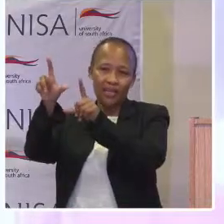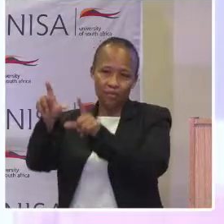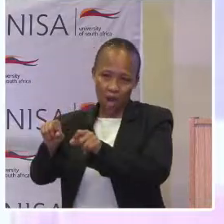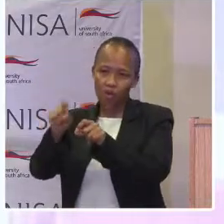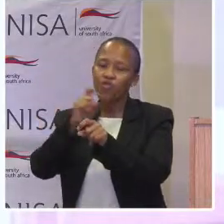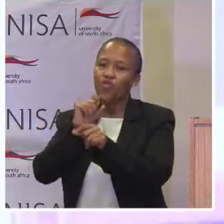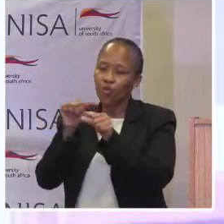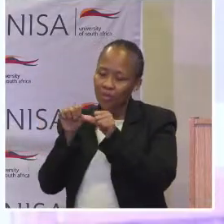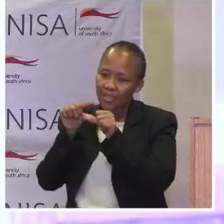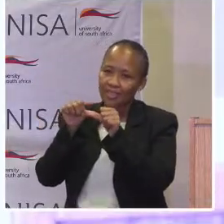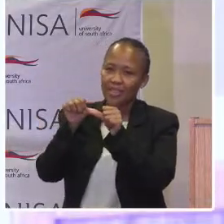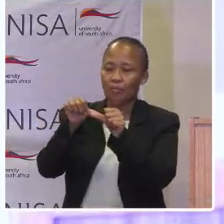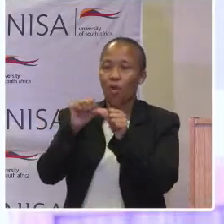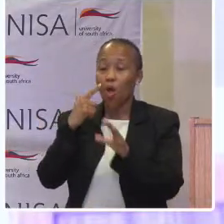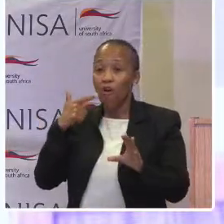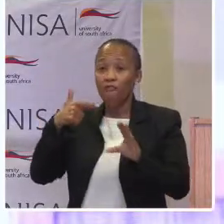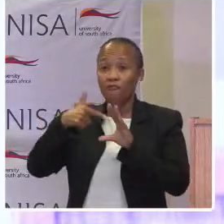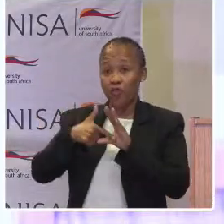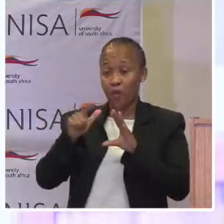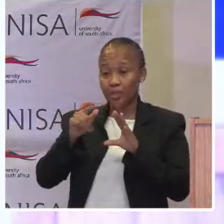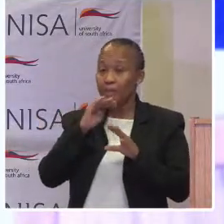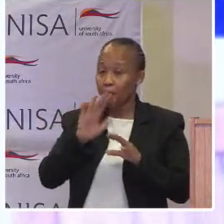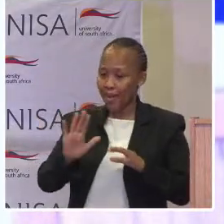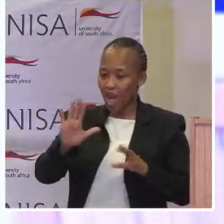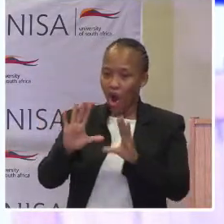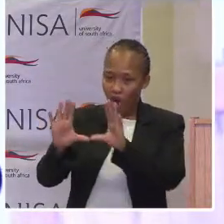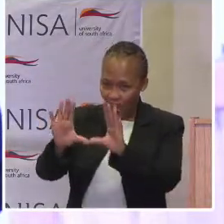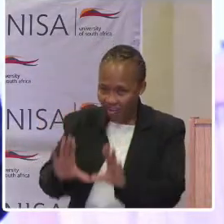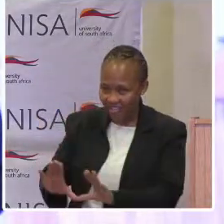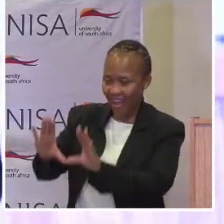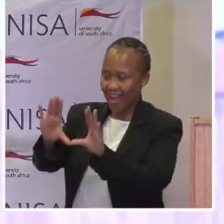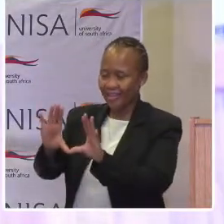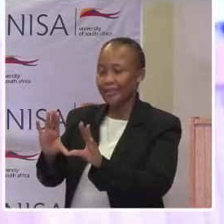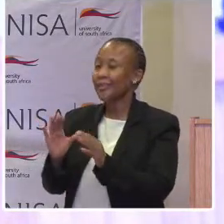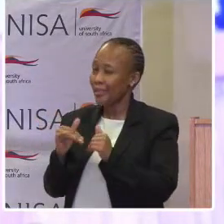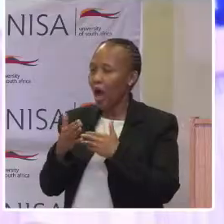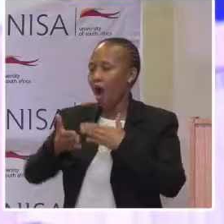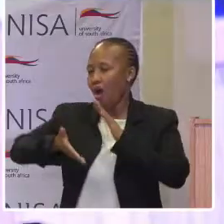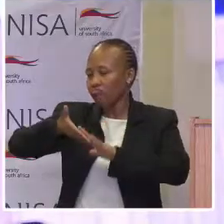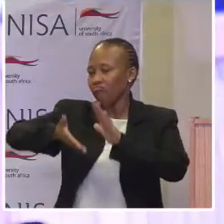meaning we are getting somewhere as a continent.